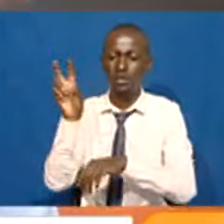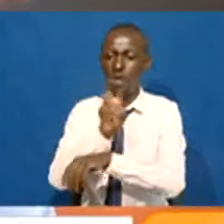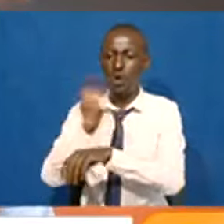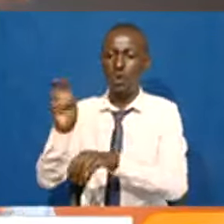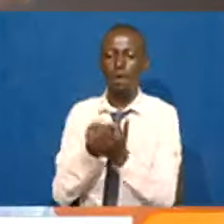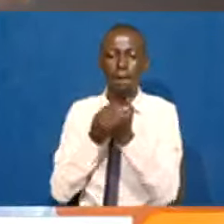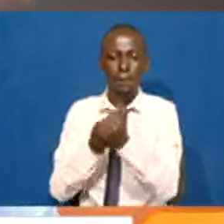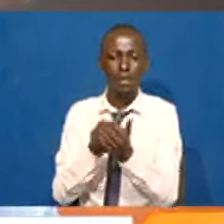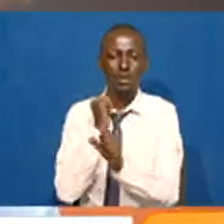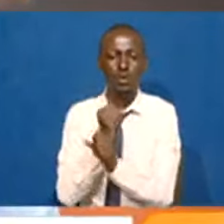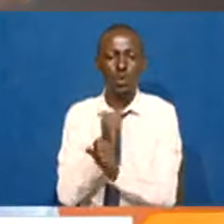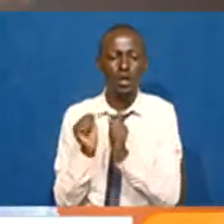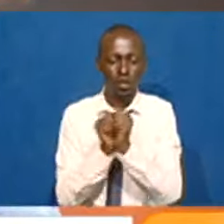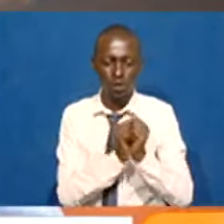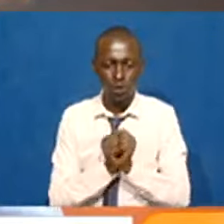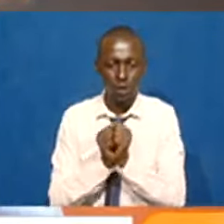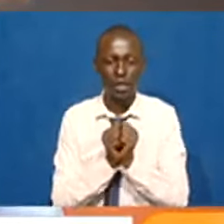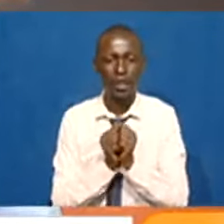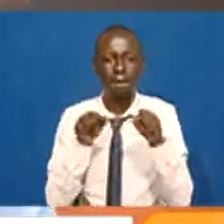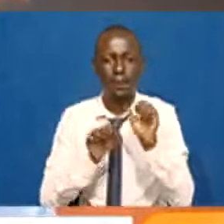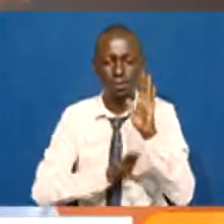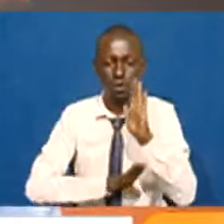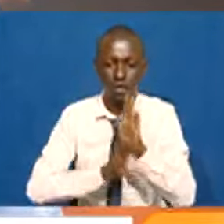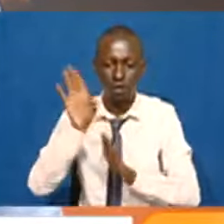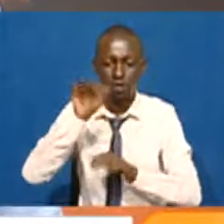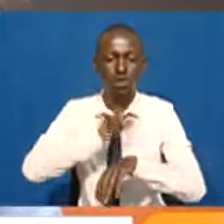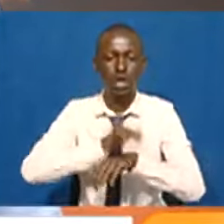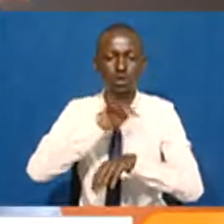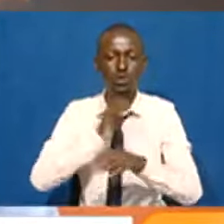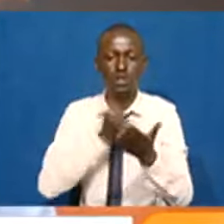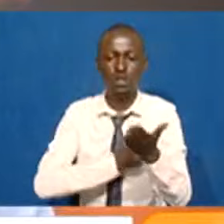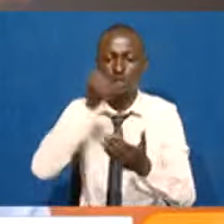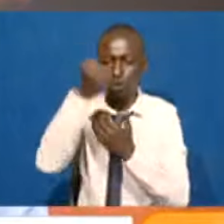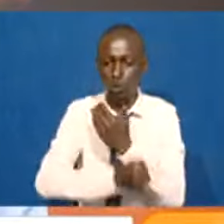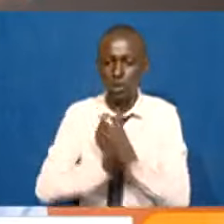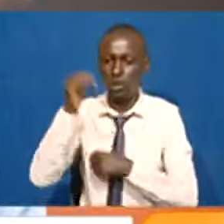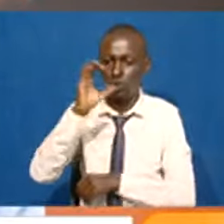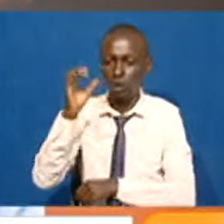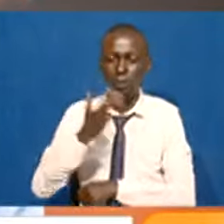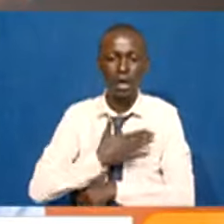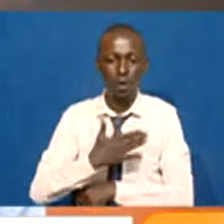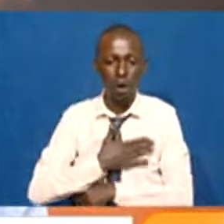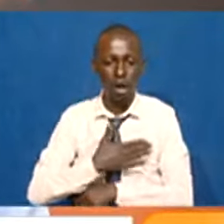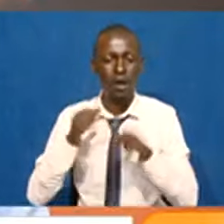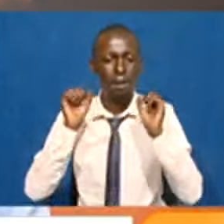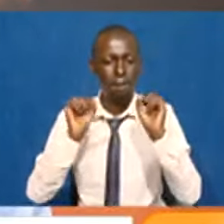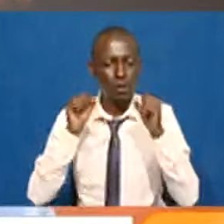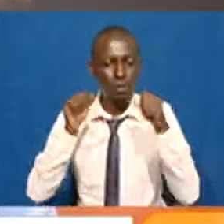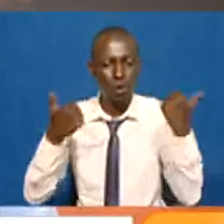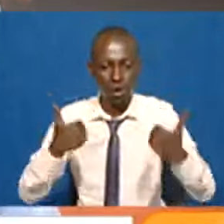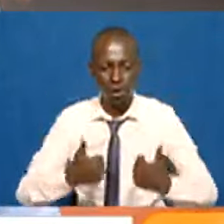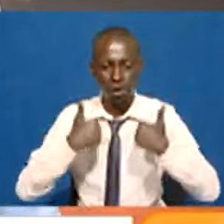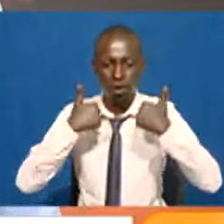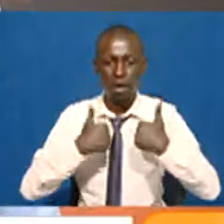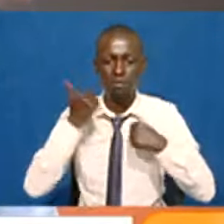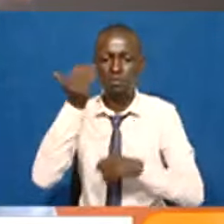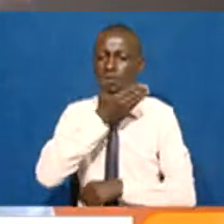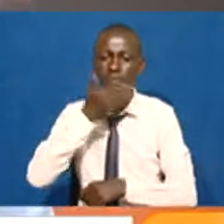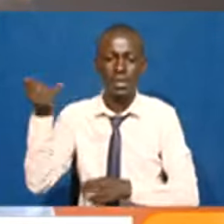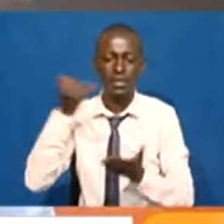can work with us to develop a suitable cover to our clients so that we can also come up with a health cover for